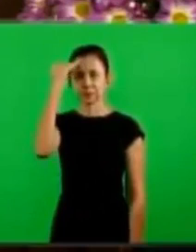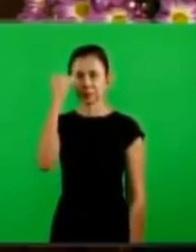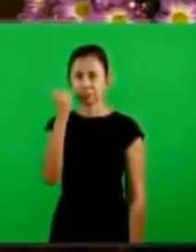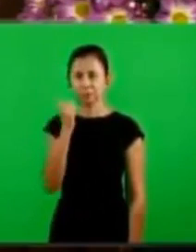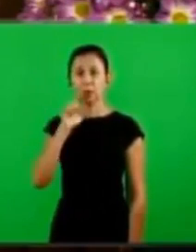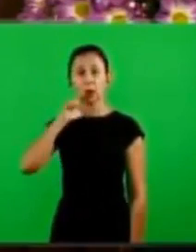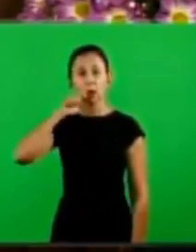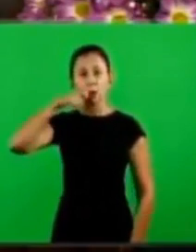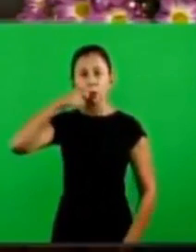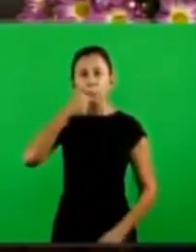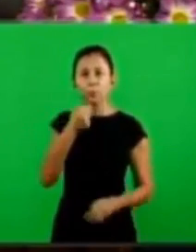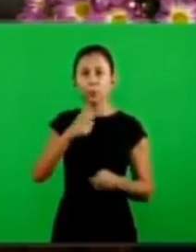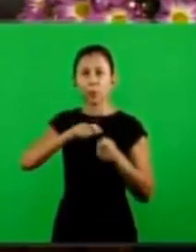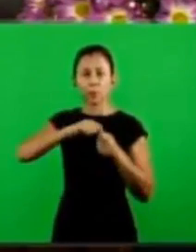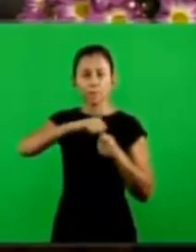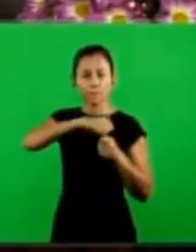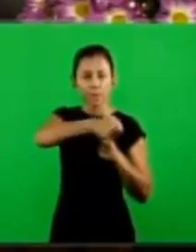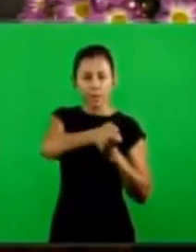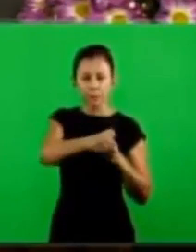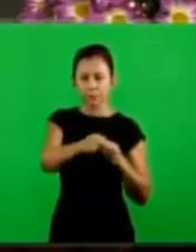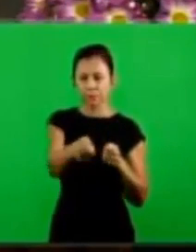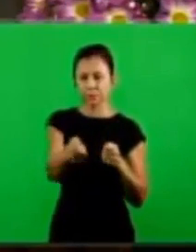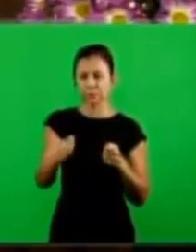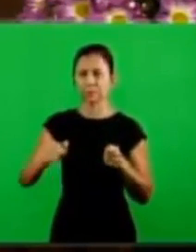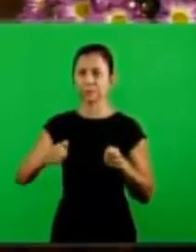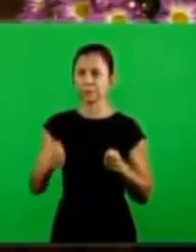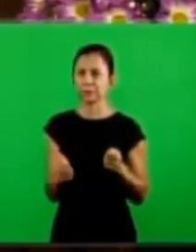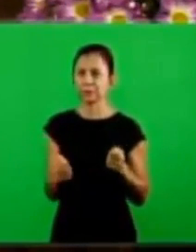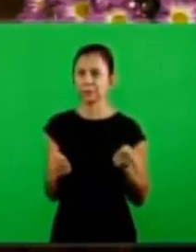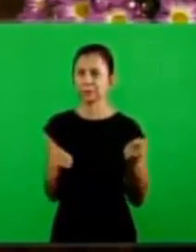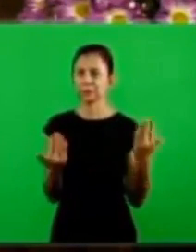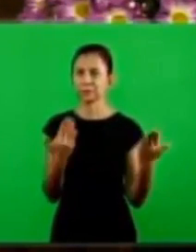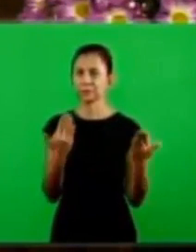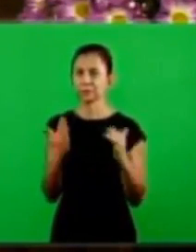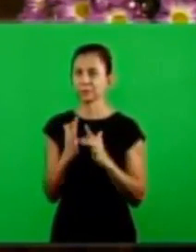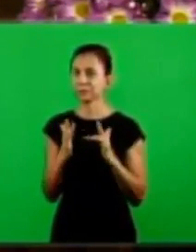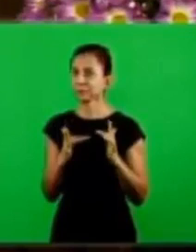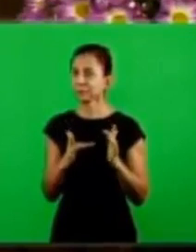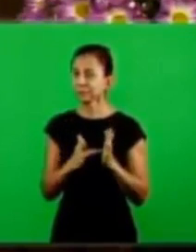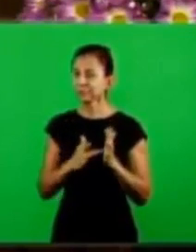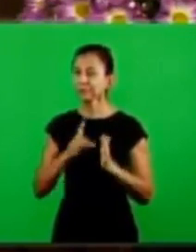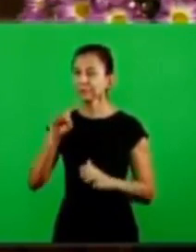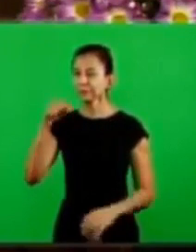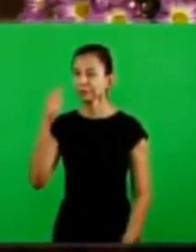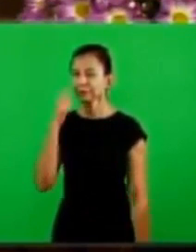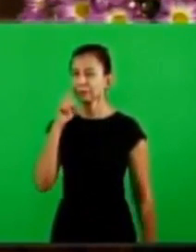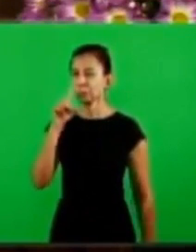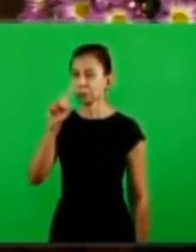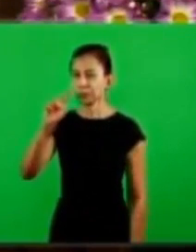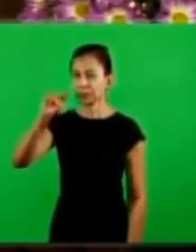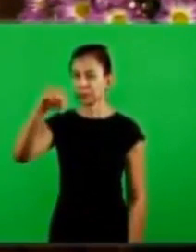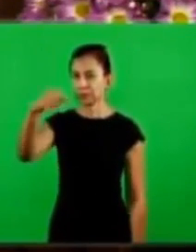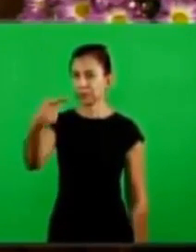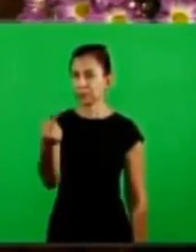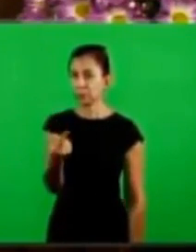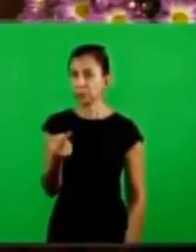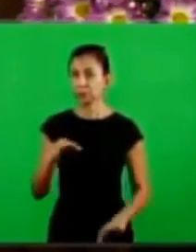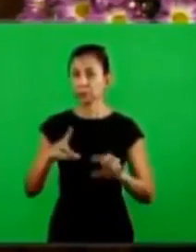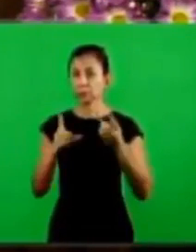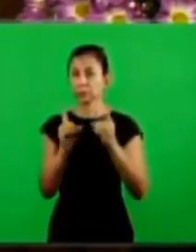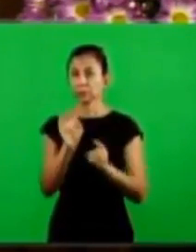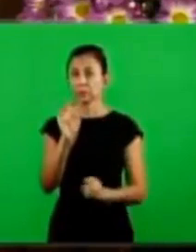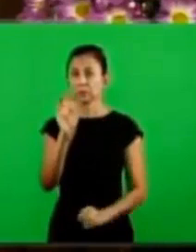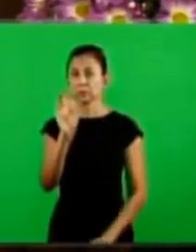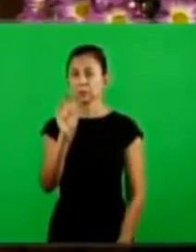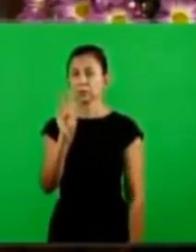And she knew that the break of bread, and we will see later on with the disciples in the way